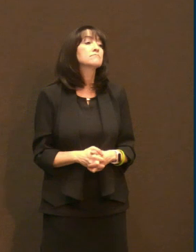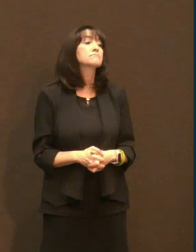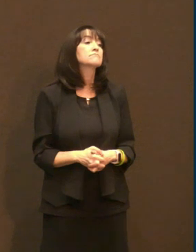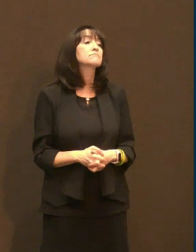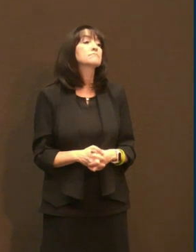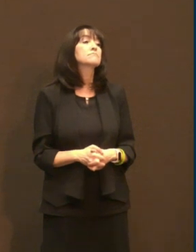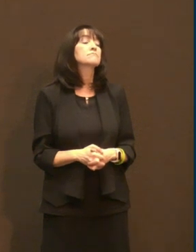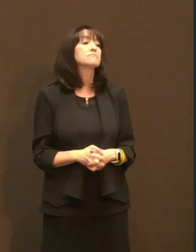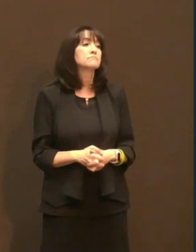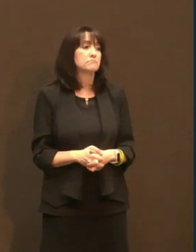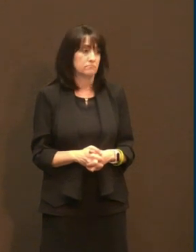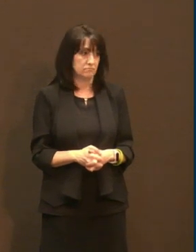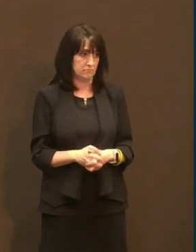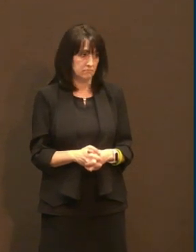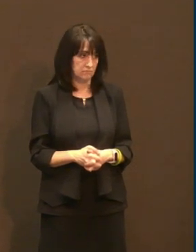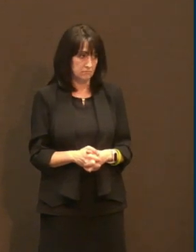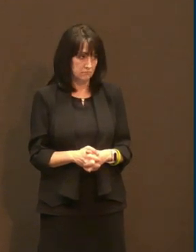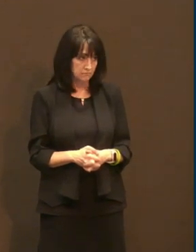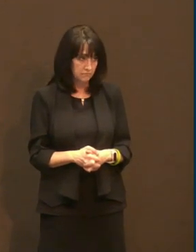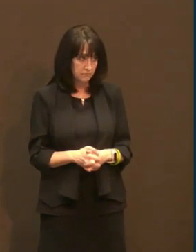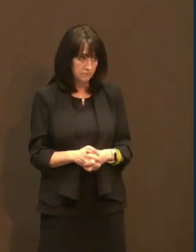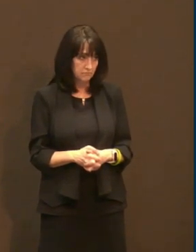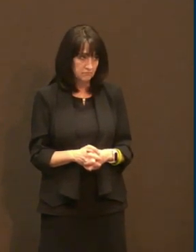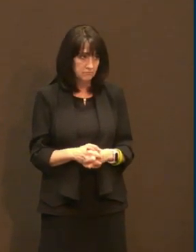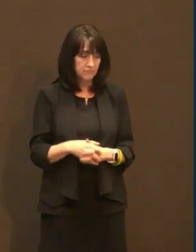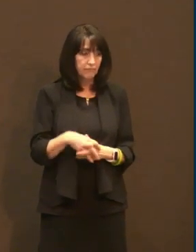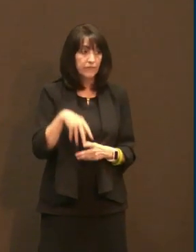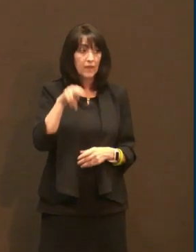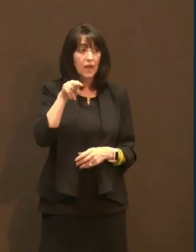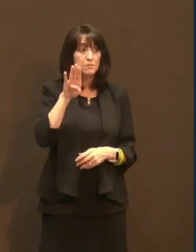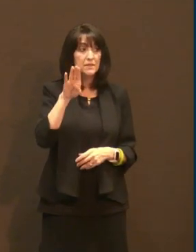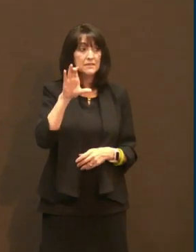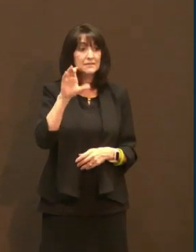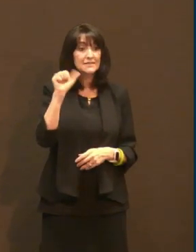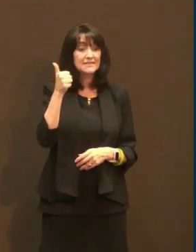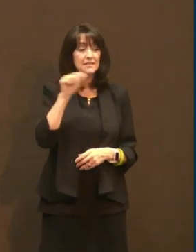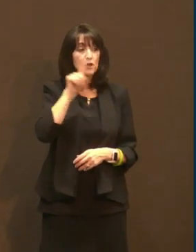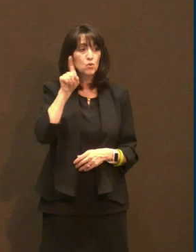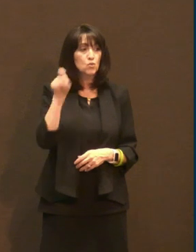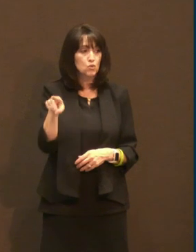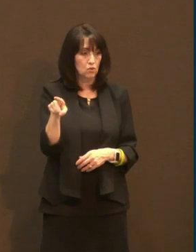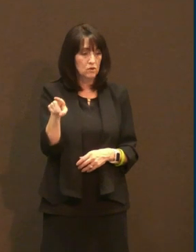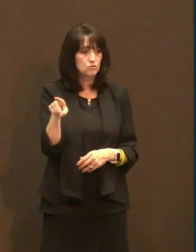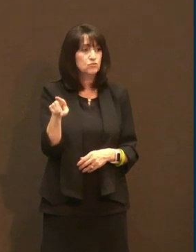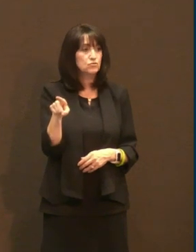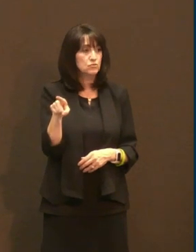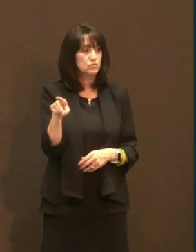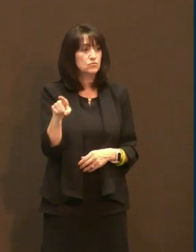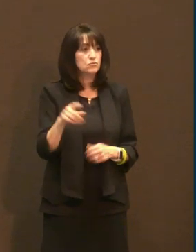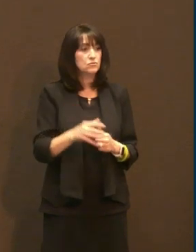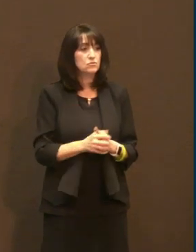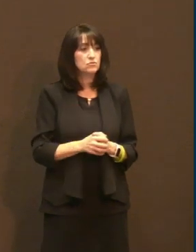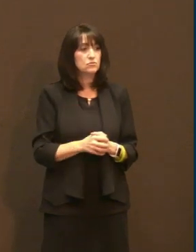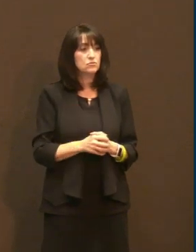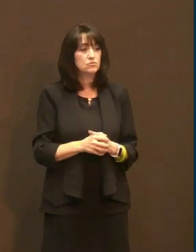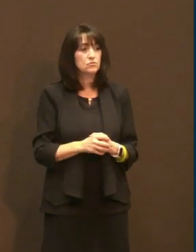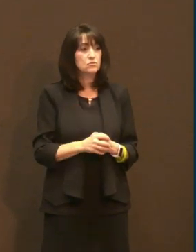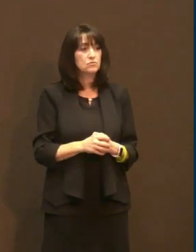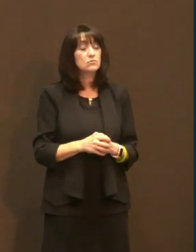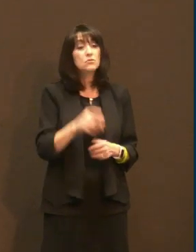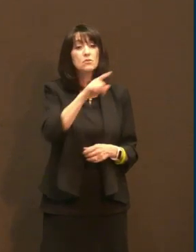Are you this is from Jim O'Donnell at NBC 10, are you considering granting long-term care facilities immunity from civil litigation